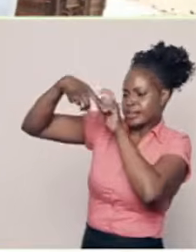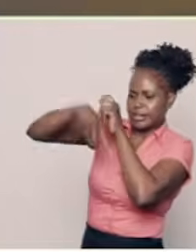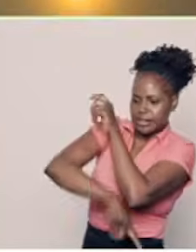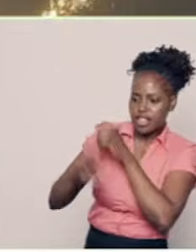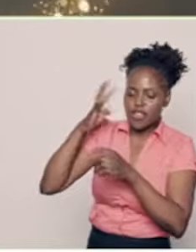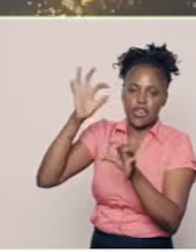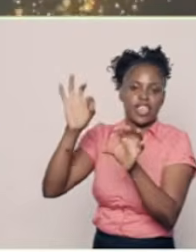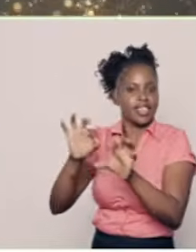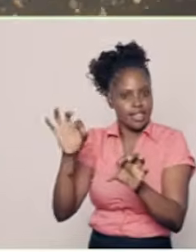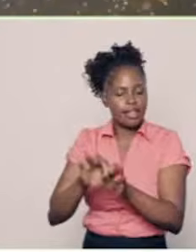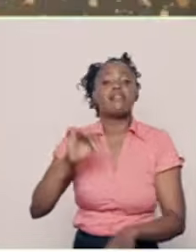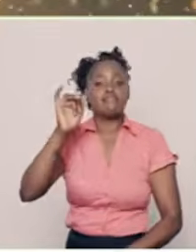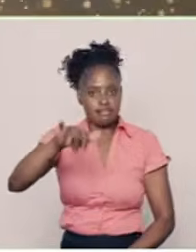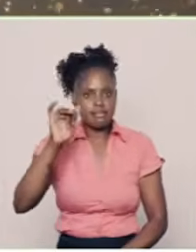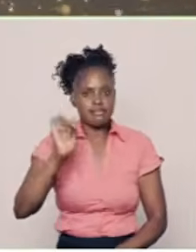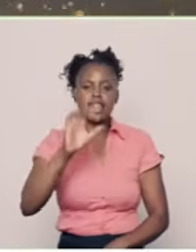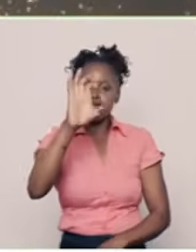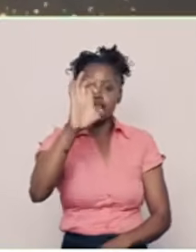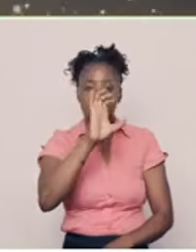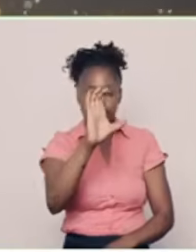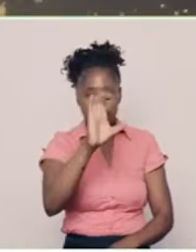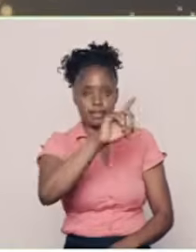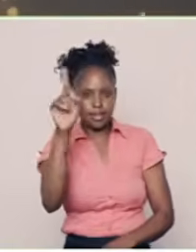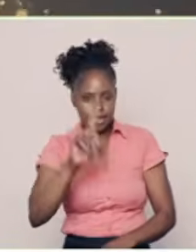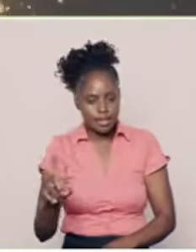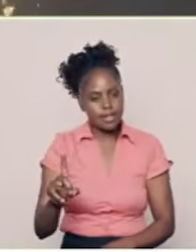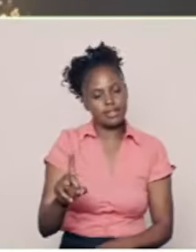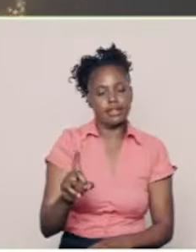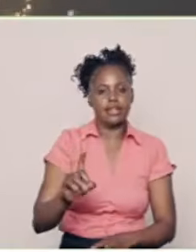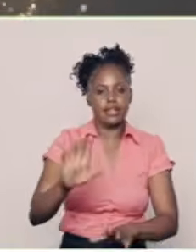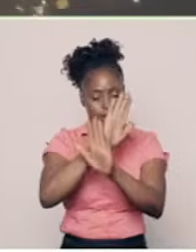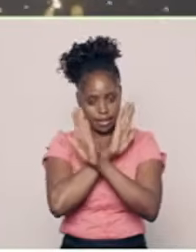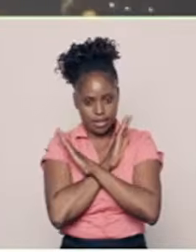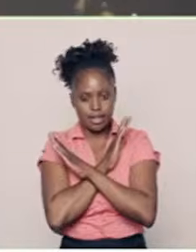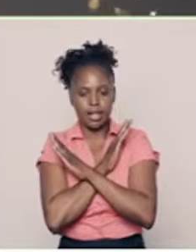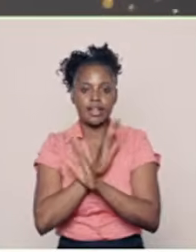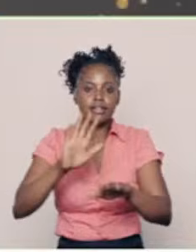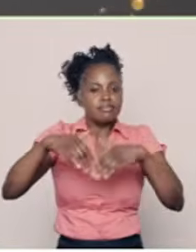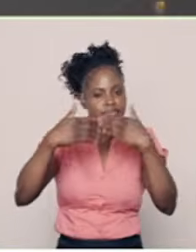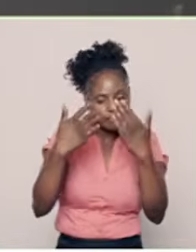voters. The inspection of the register of voters is on. The Electoral Commission